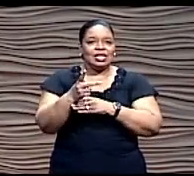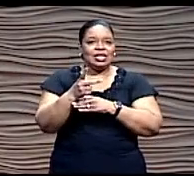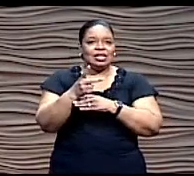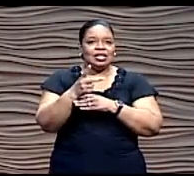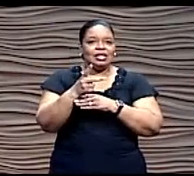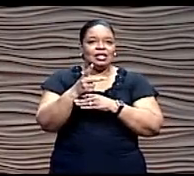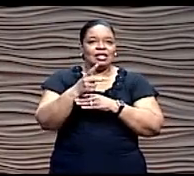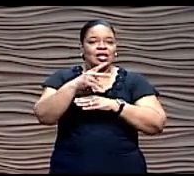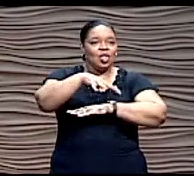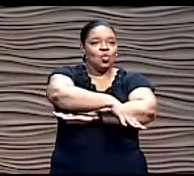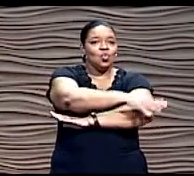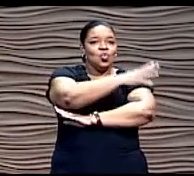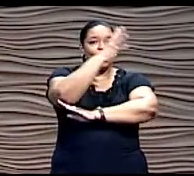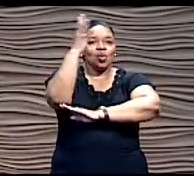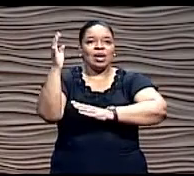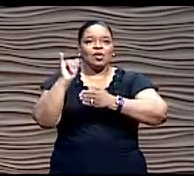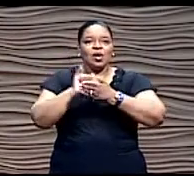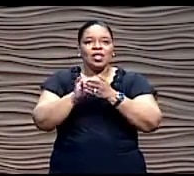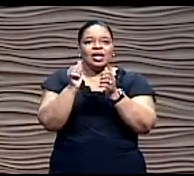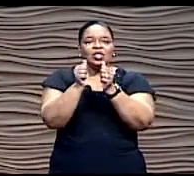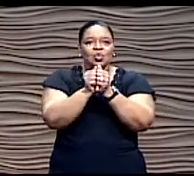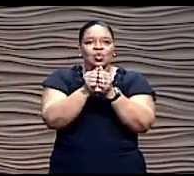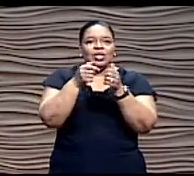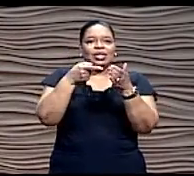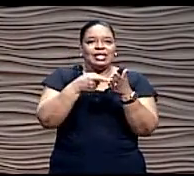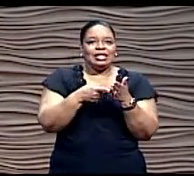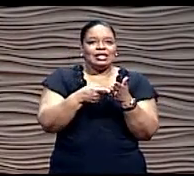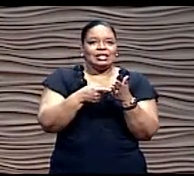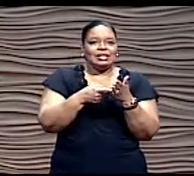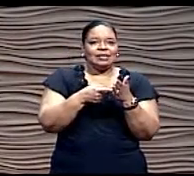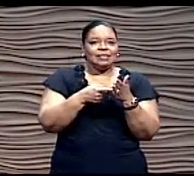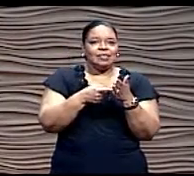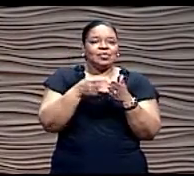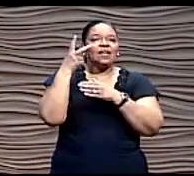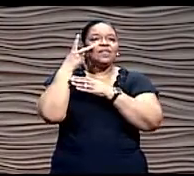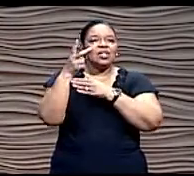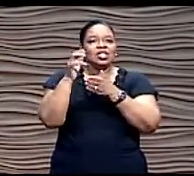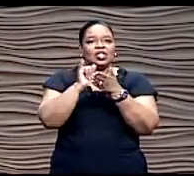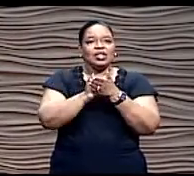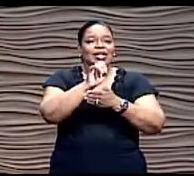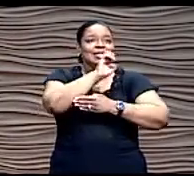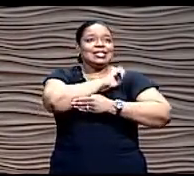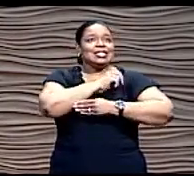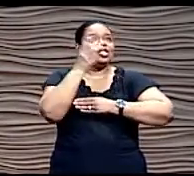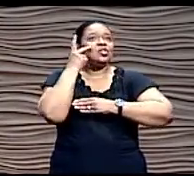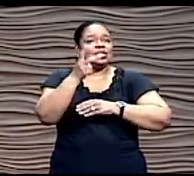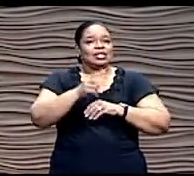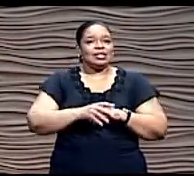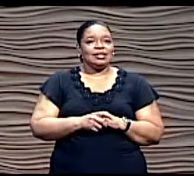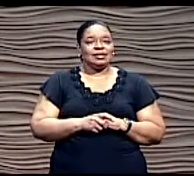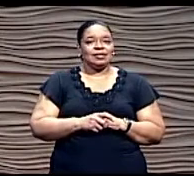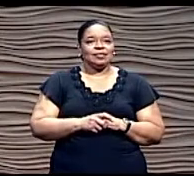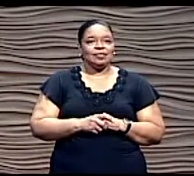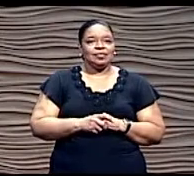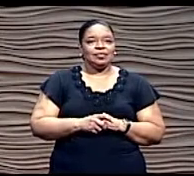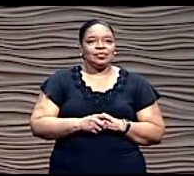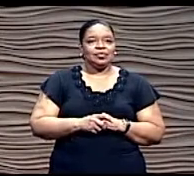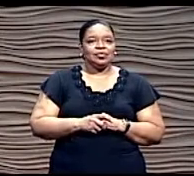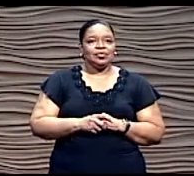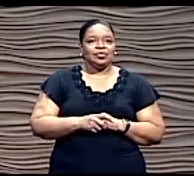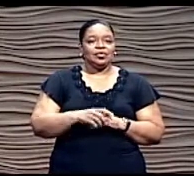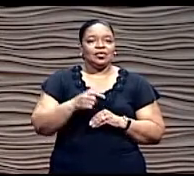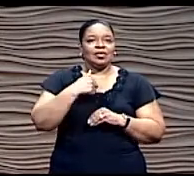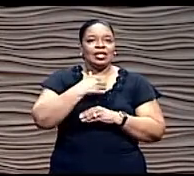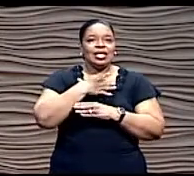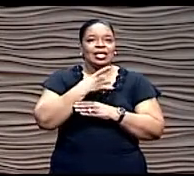rainbow that's wrapped around this vision that Ezekiel sees. I